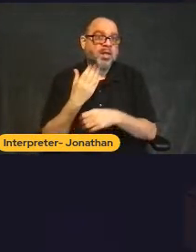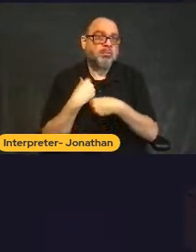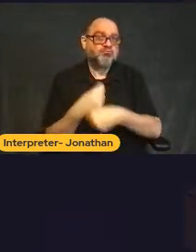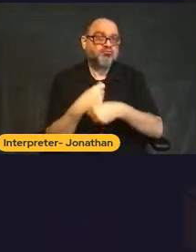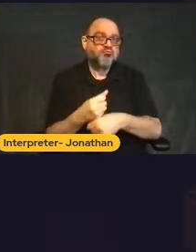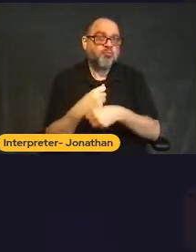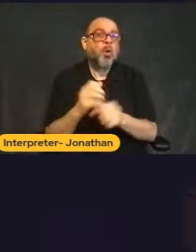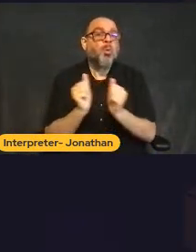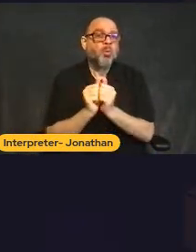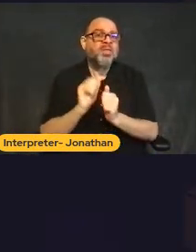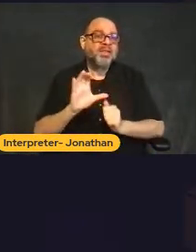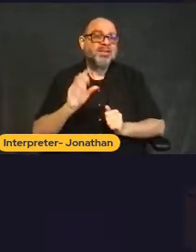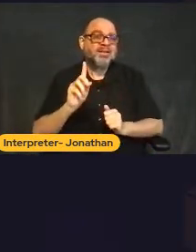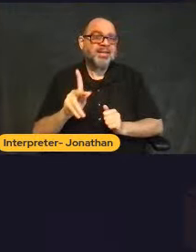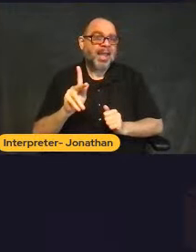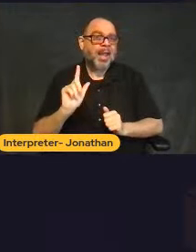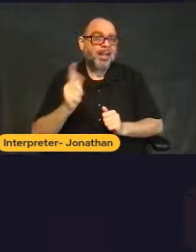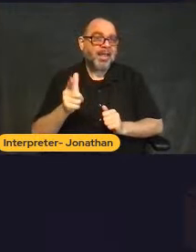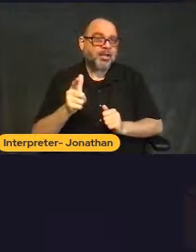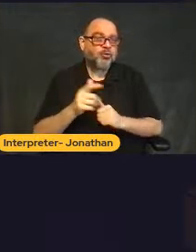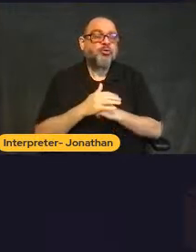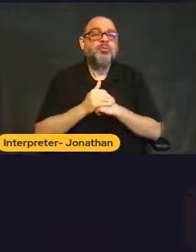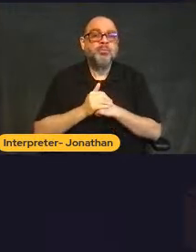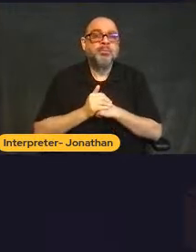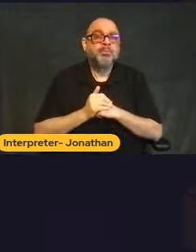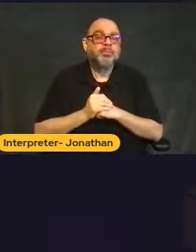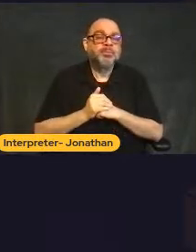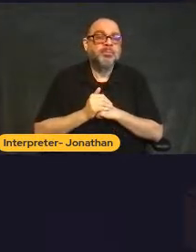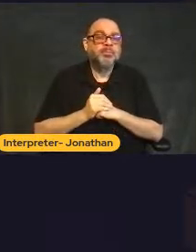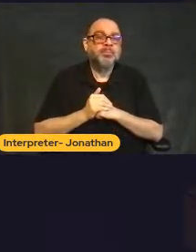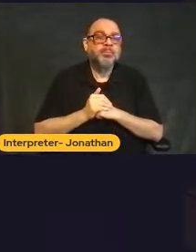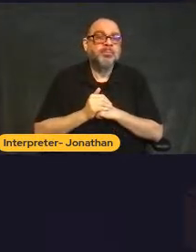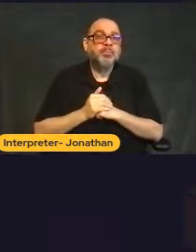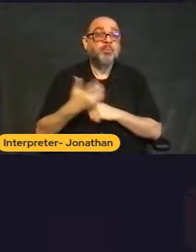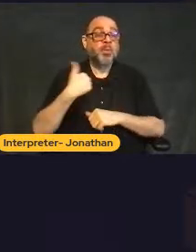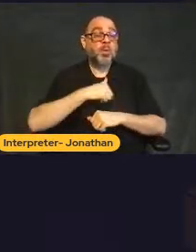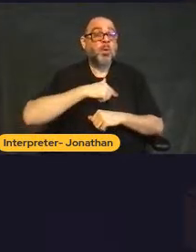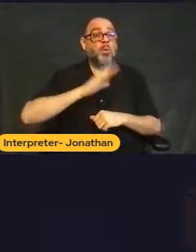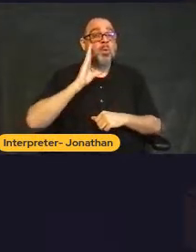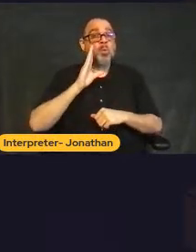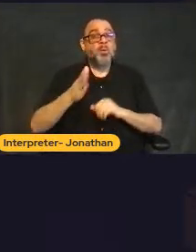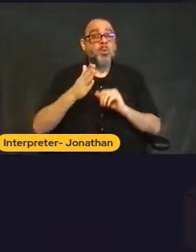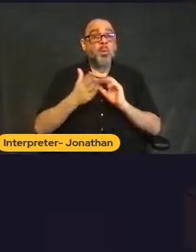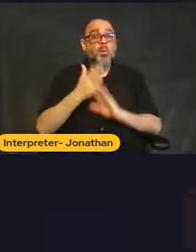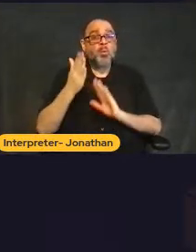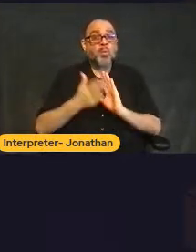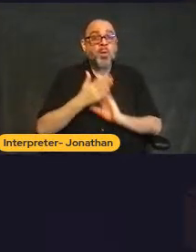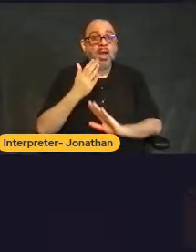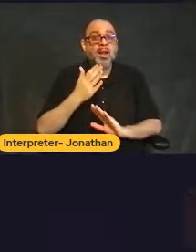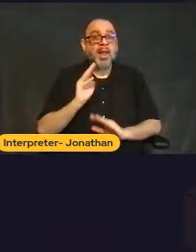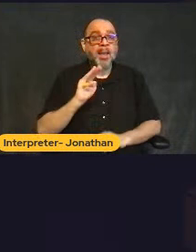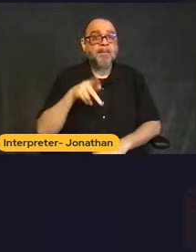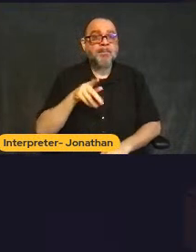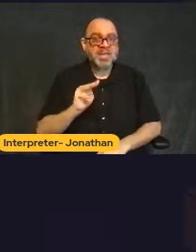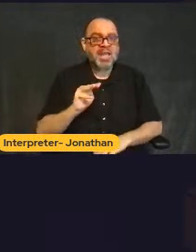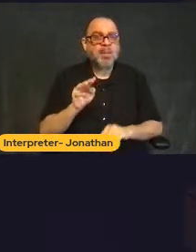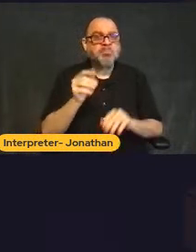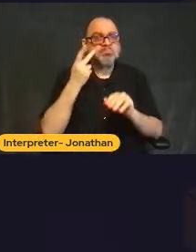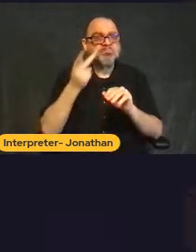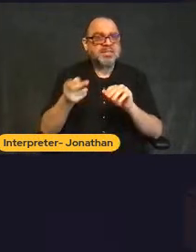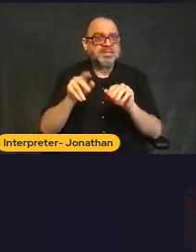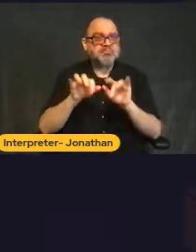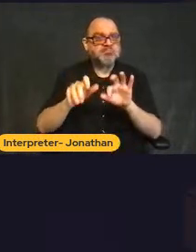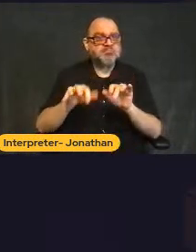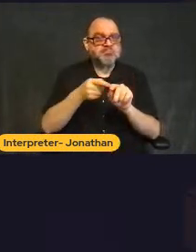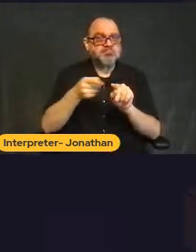with CDK later on. If we run npm run dev now,